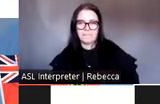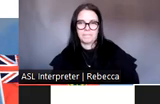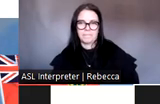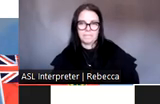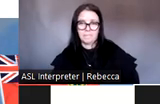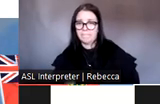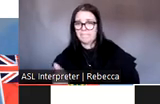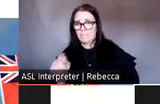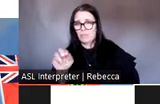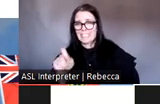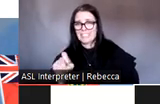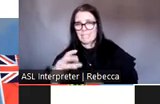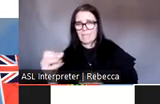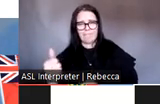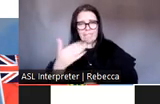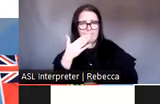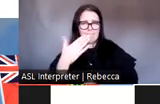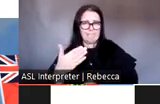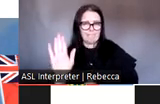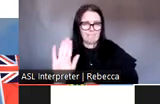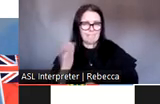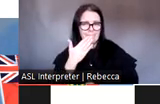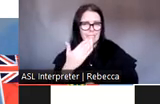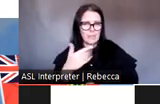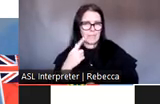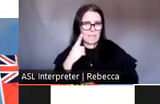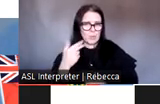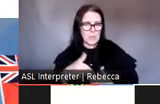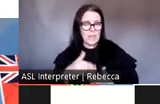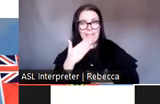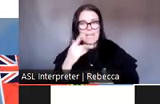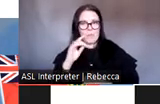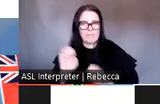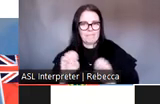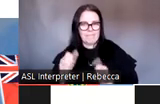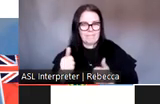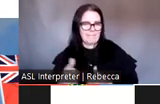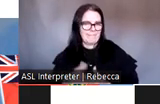Thanks, Tracy. I see you have to leave, so we're glad that you could join us today, and thanks for doing the evaluation.